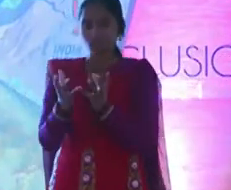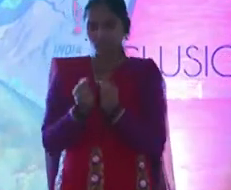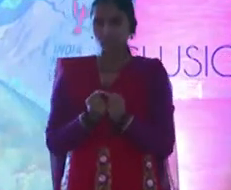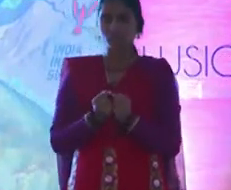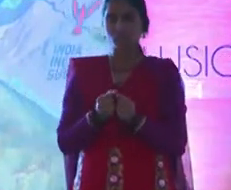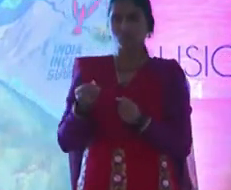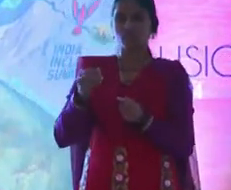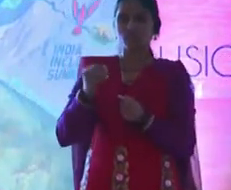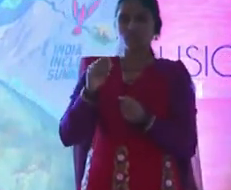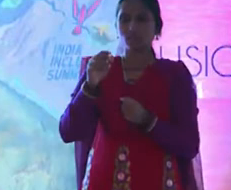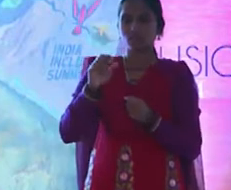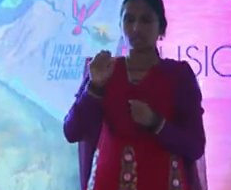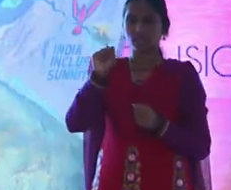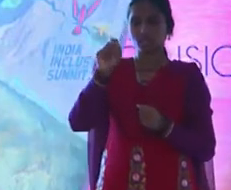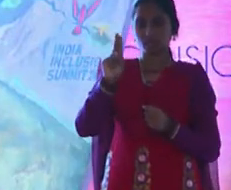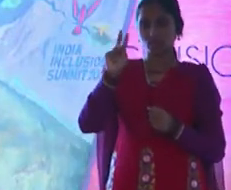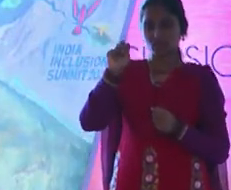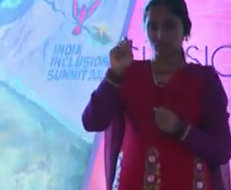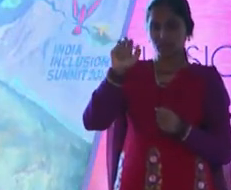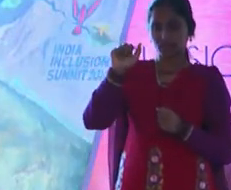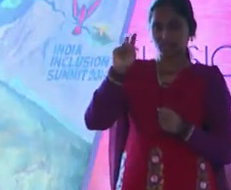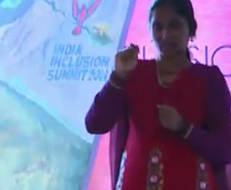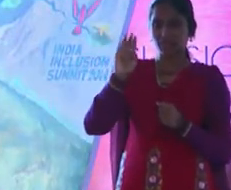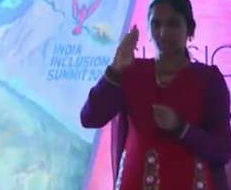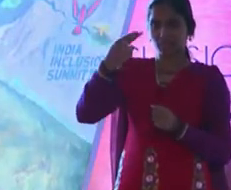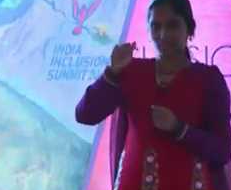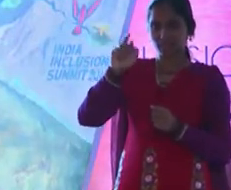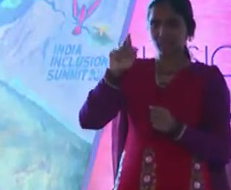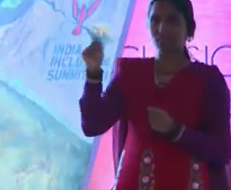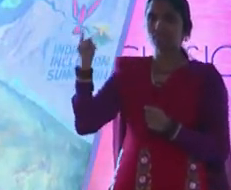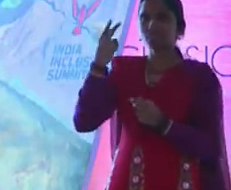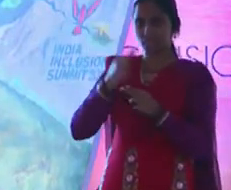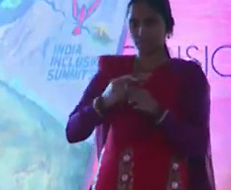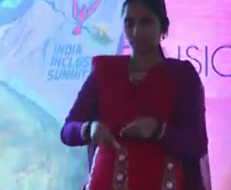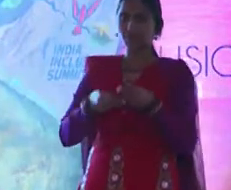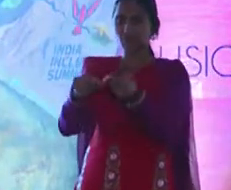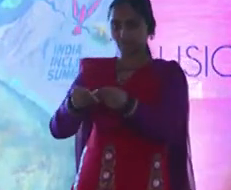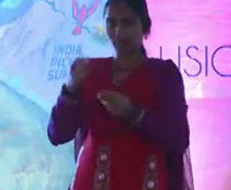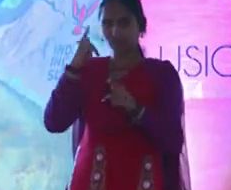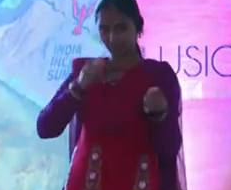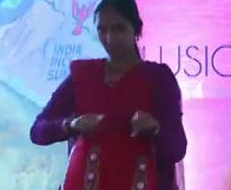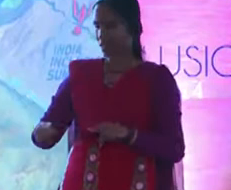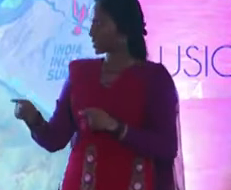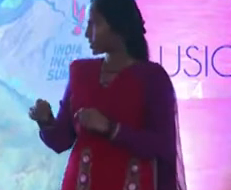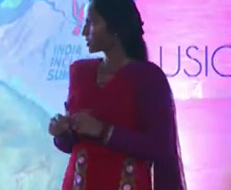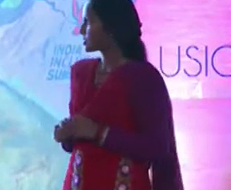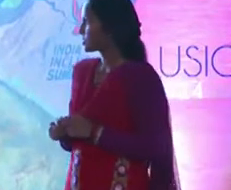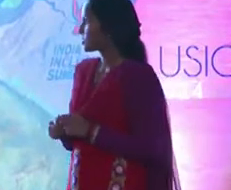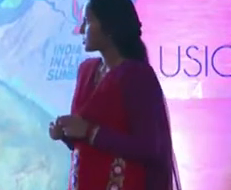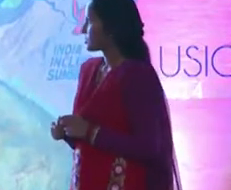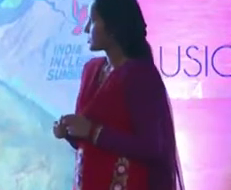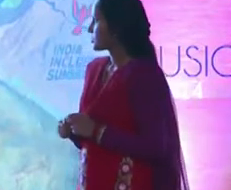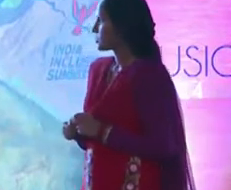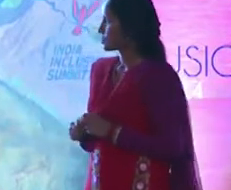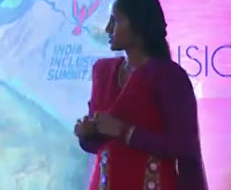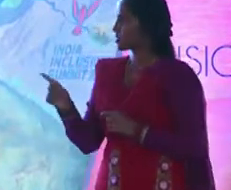be called Sugamya Bharat. Sugamya Bharat is what is the name we are proposing to give it. This formulation is also being taken up,